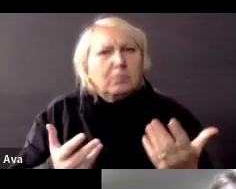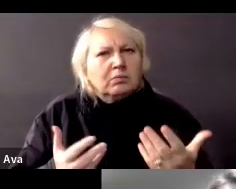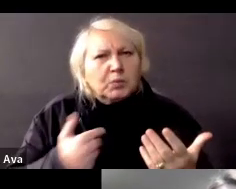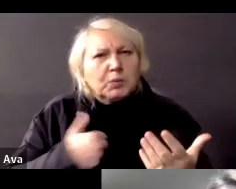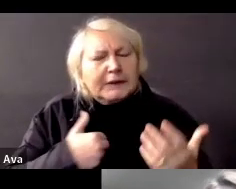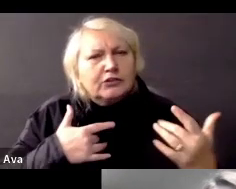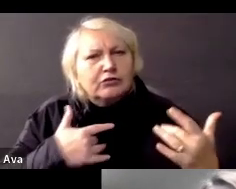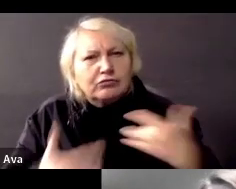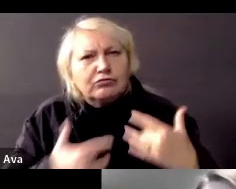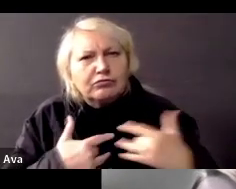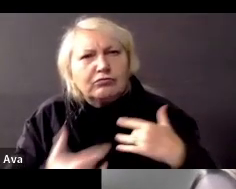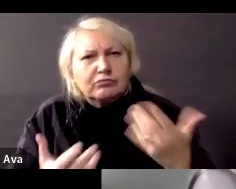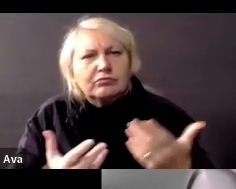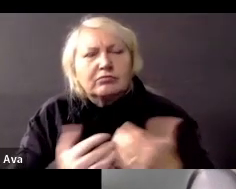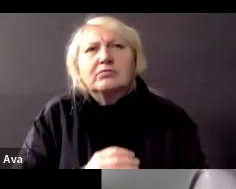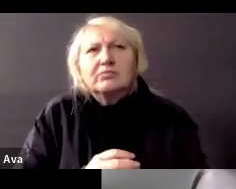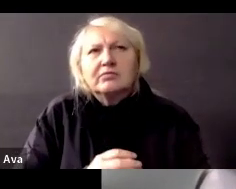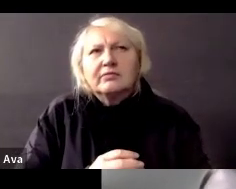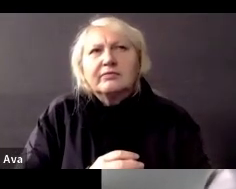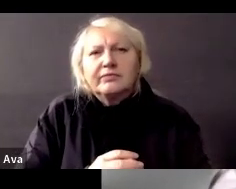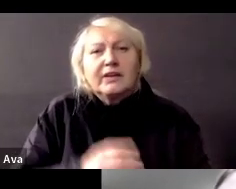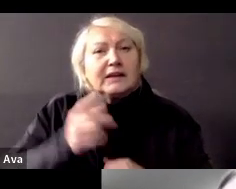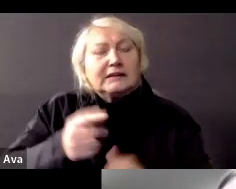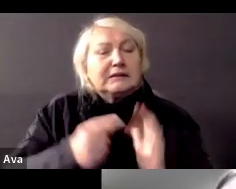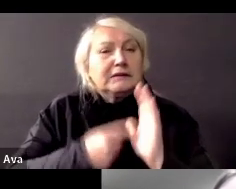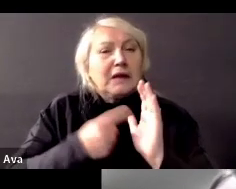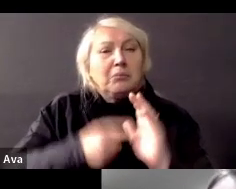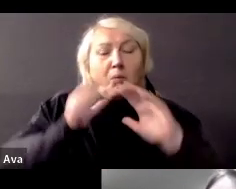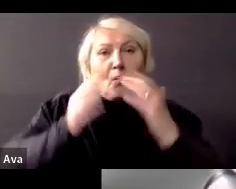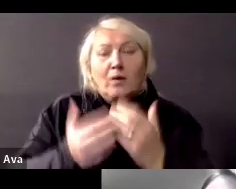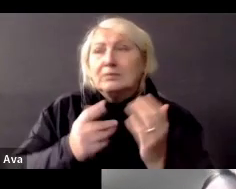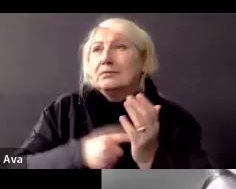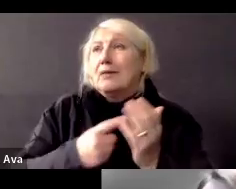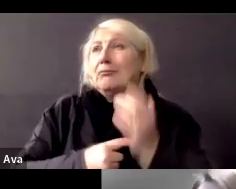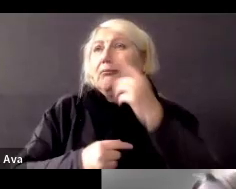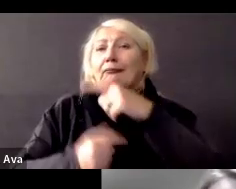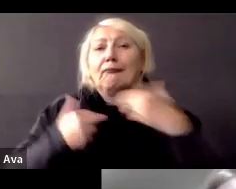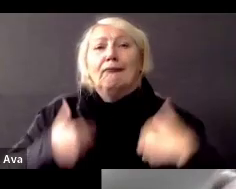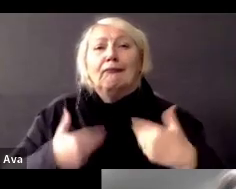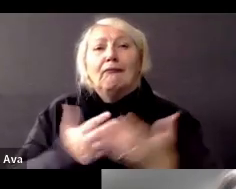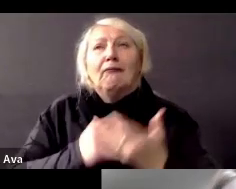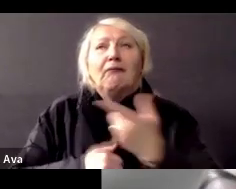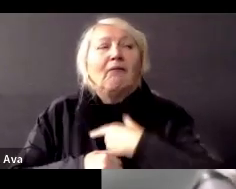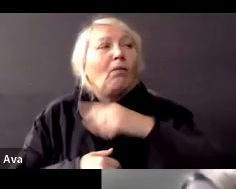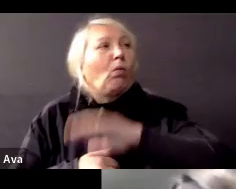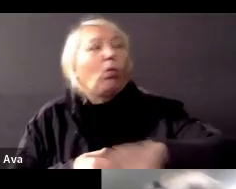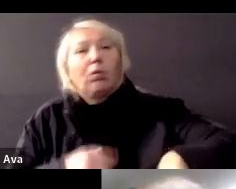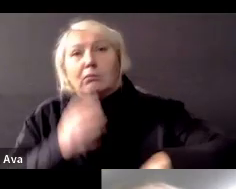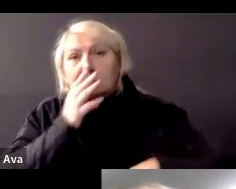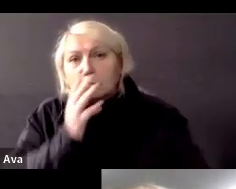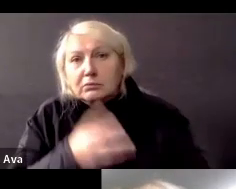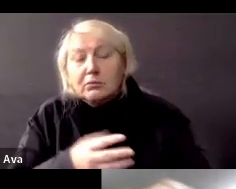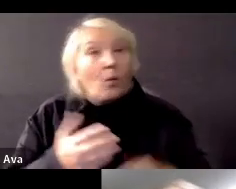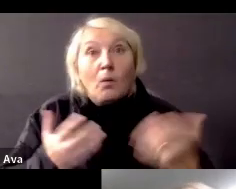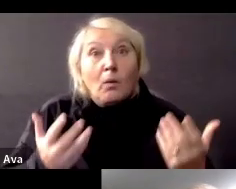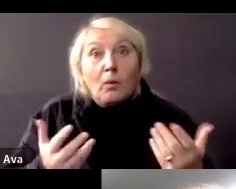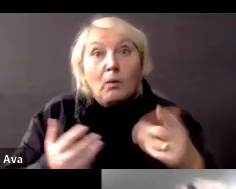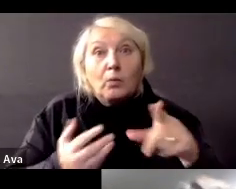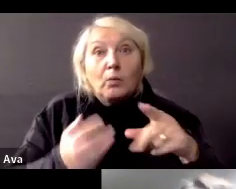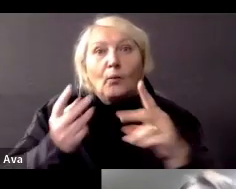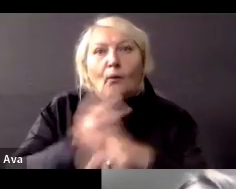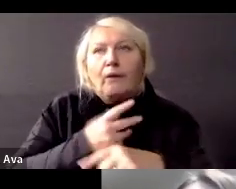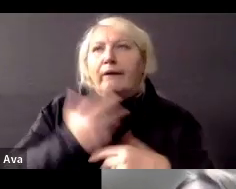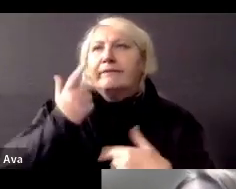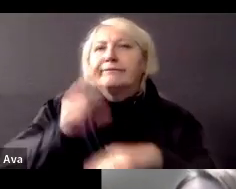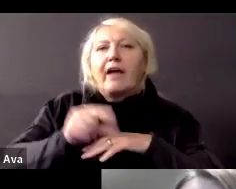around the world often seem to be ignored, or worse, that governments and others, will pay lip